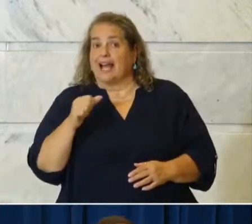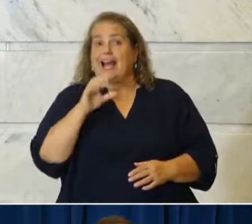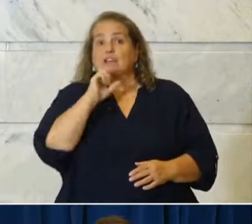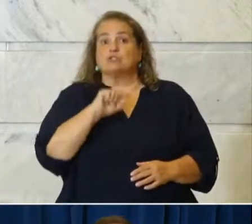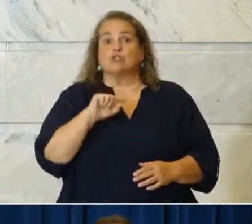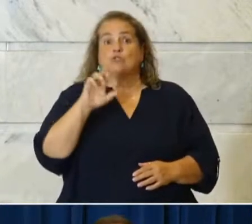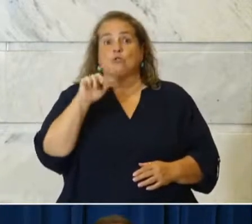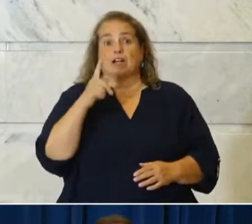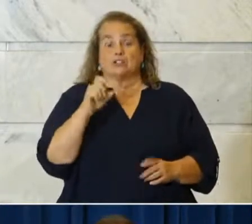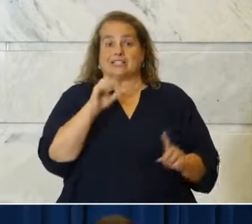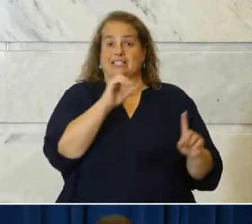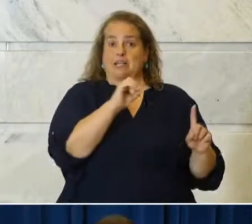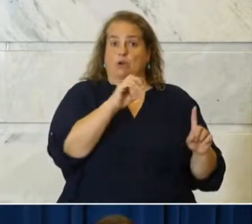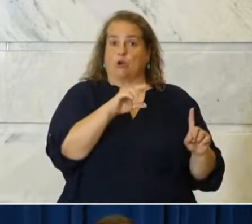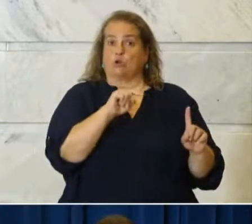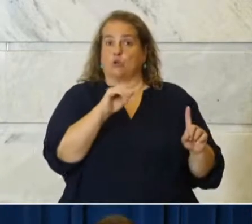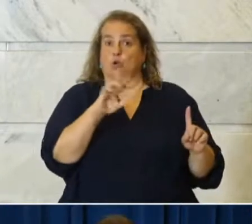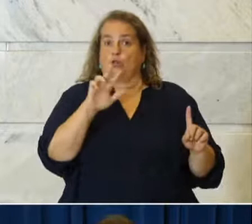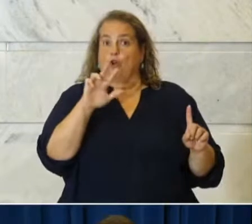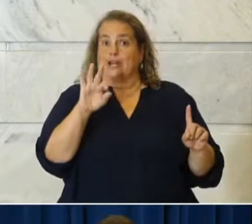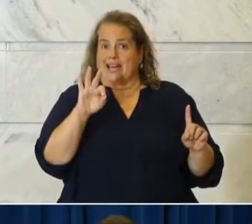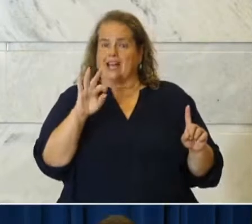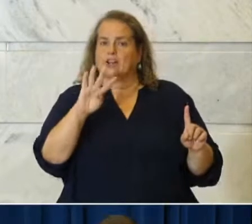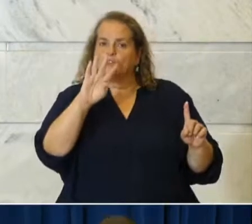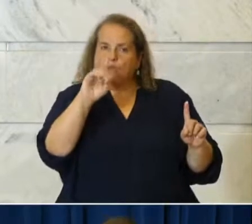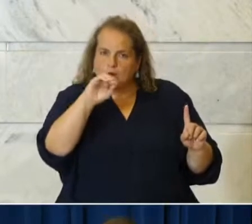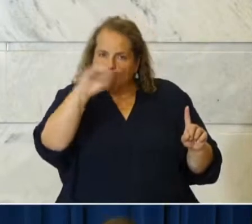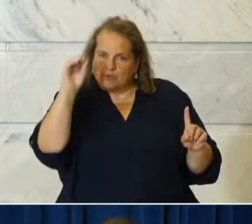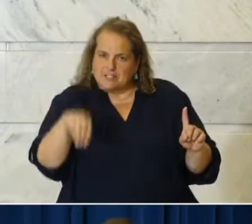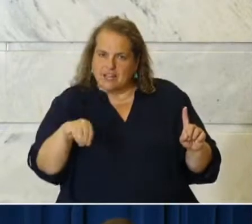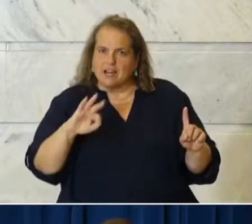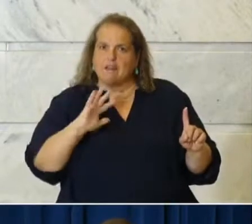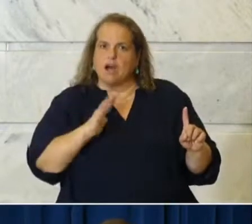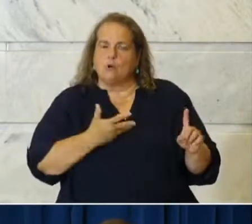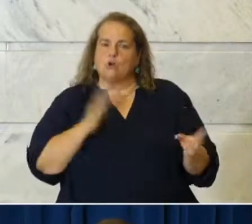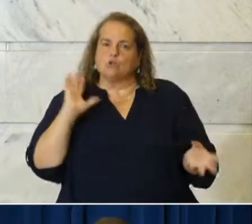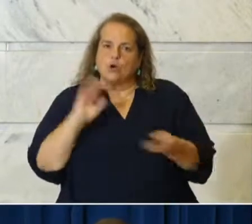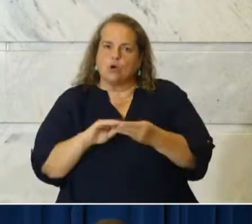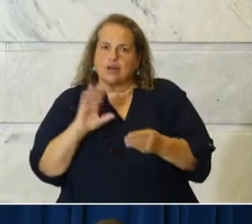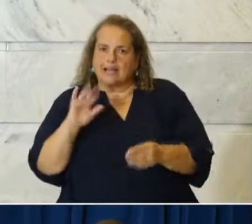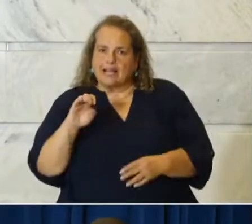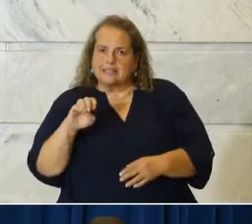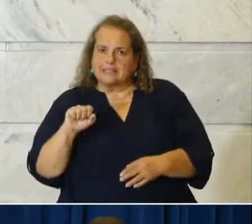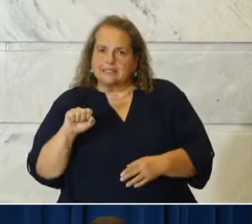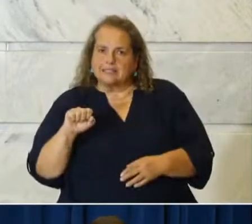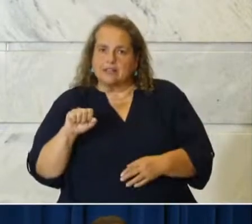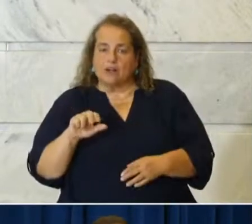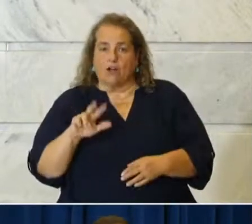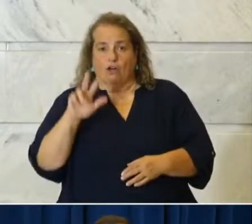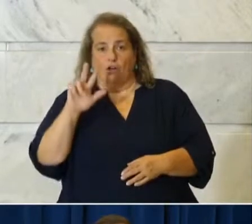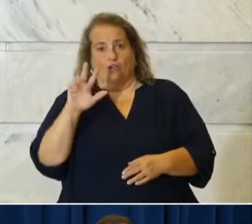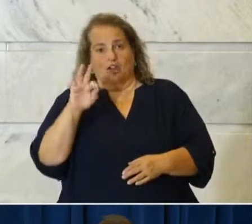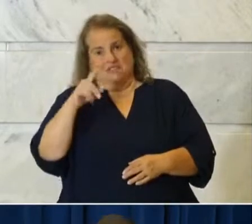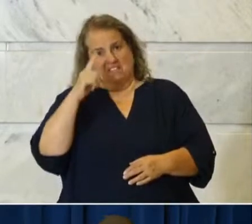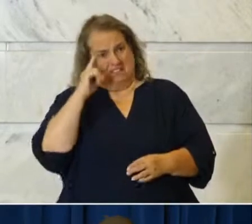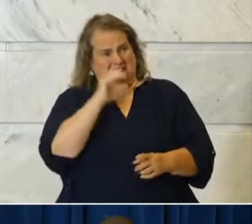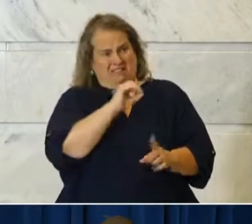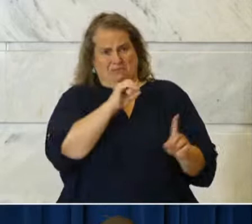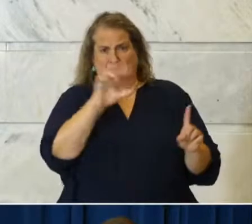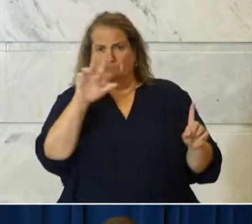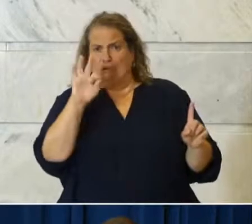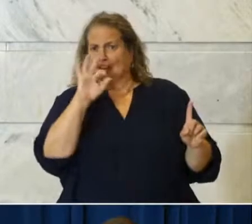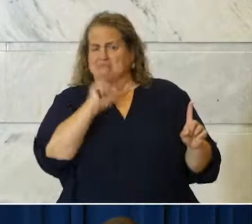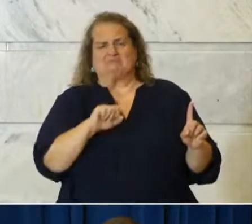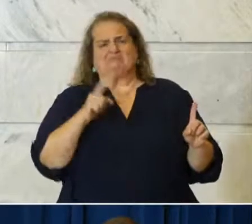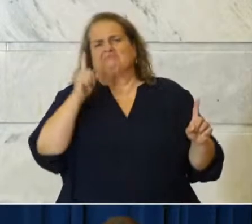is almost 40% of our total cases. 0 to 39, oftentimes you may think you're indestructible, it's not going to